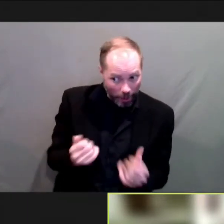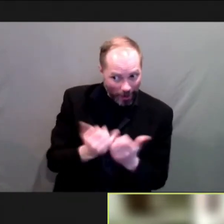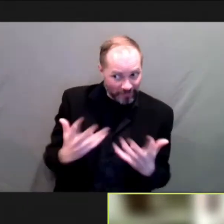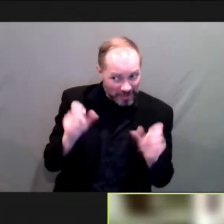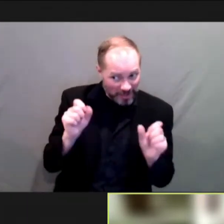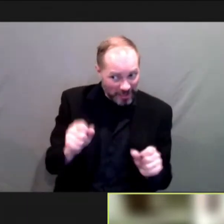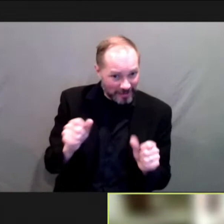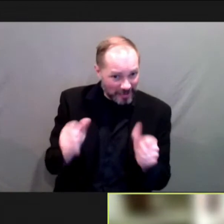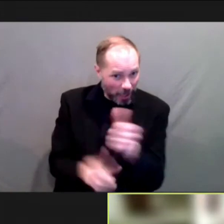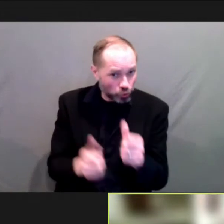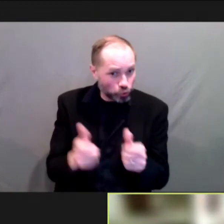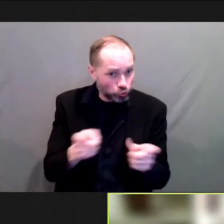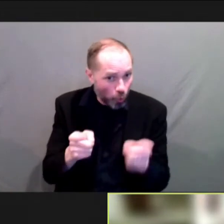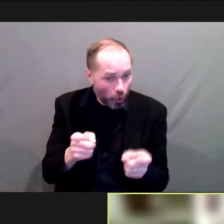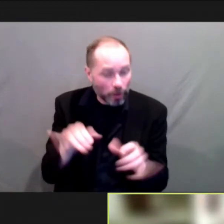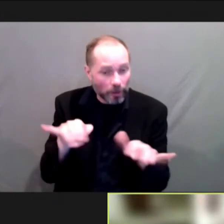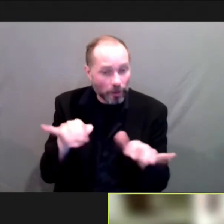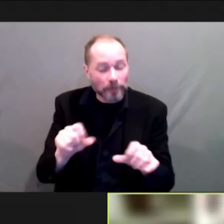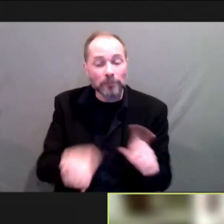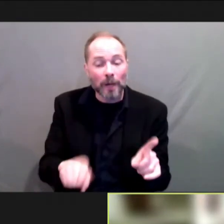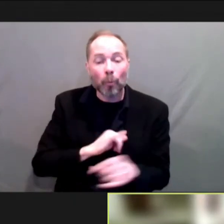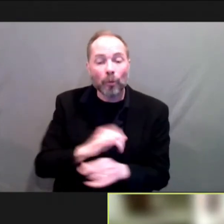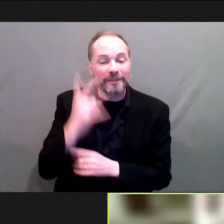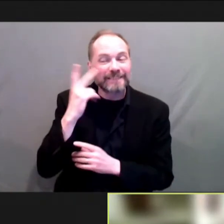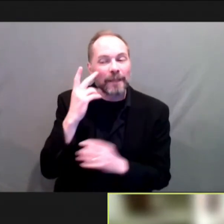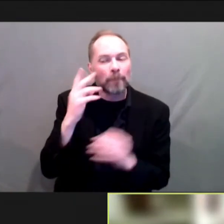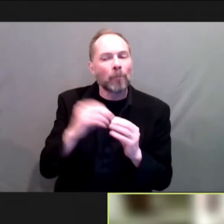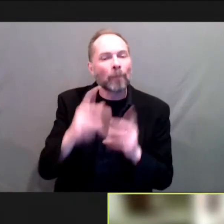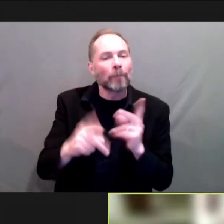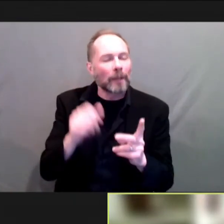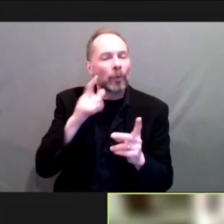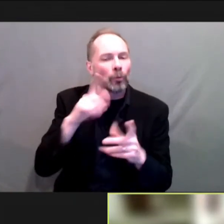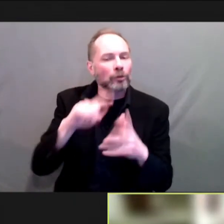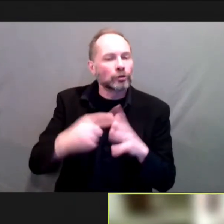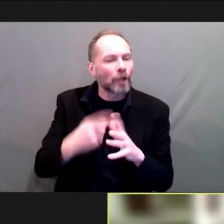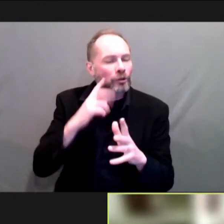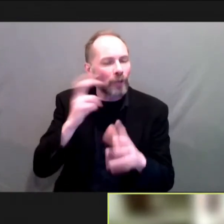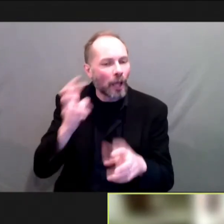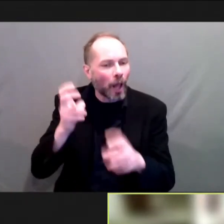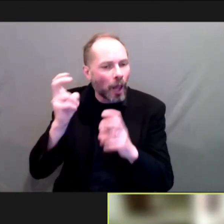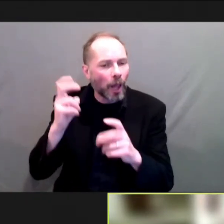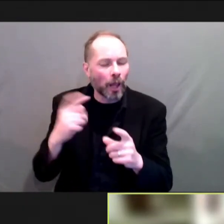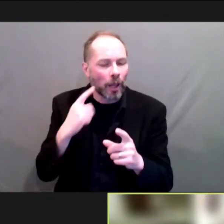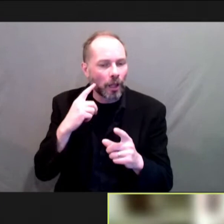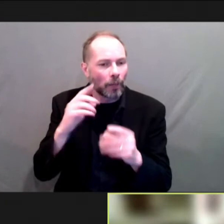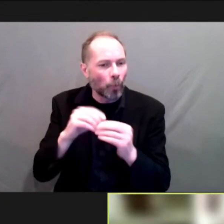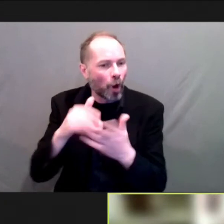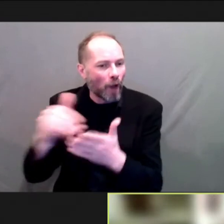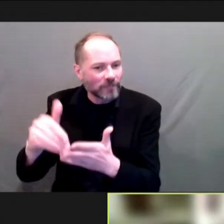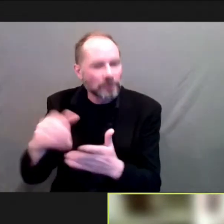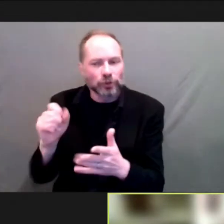do see that more will be coming their way, and they are getting ready for that.